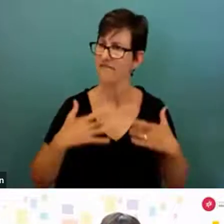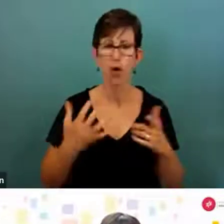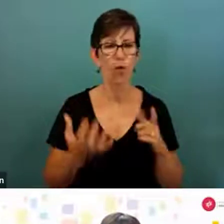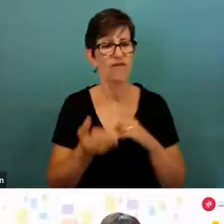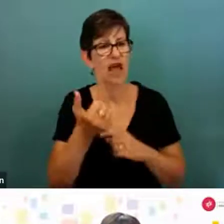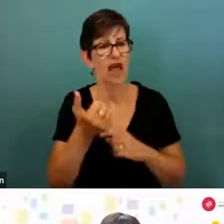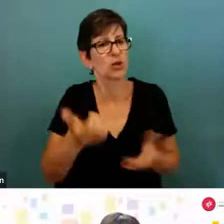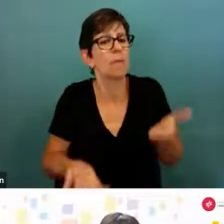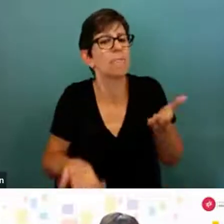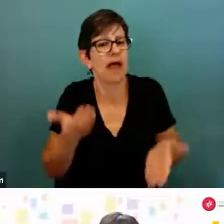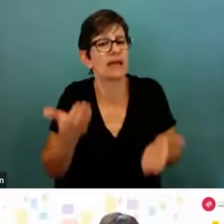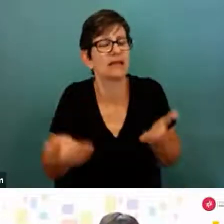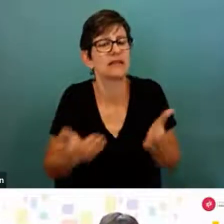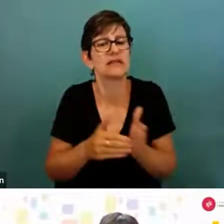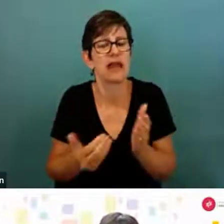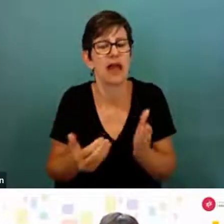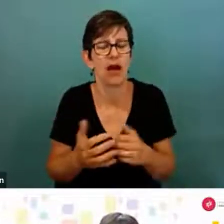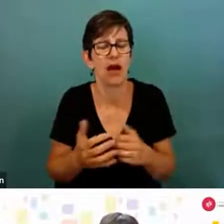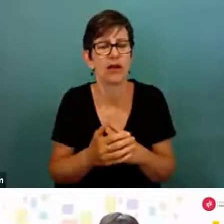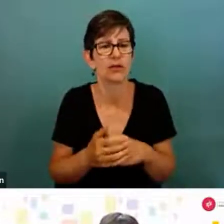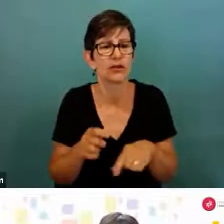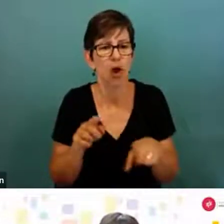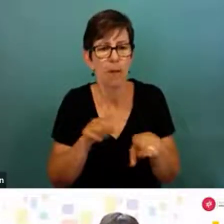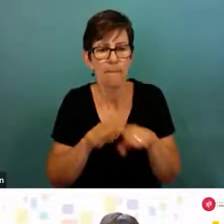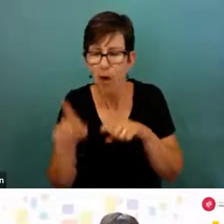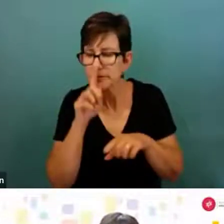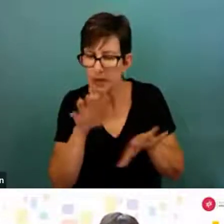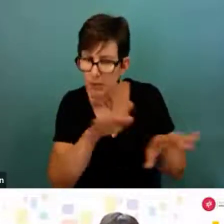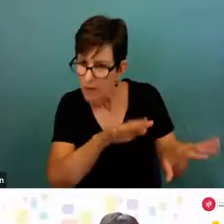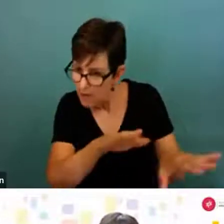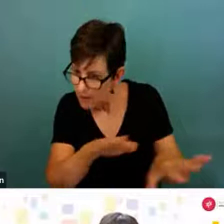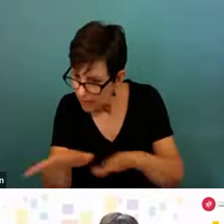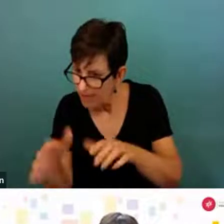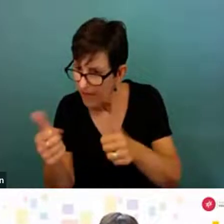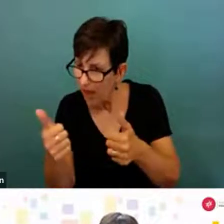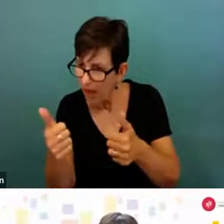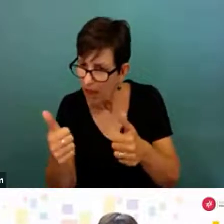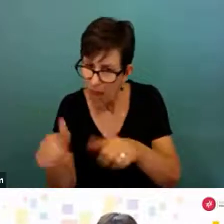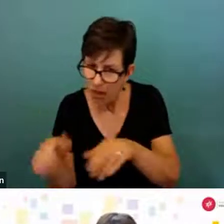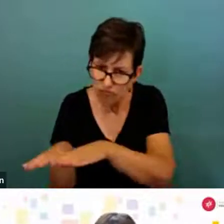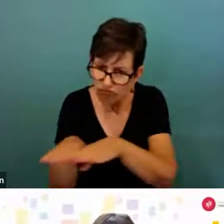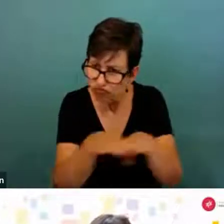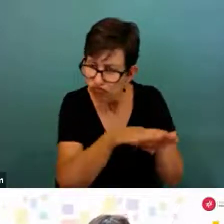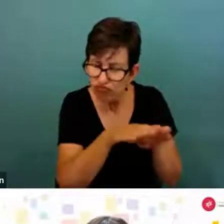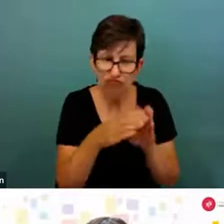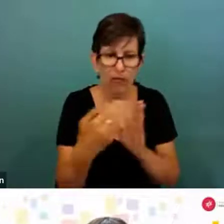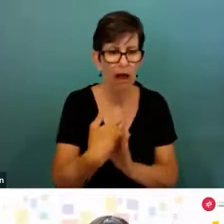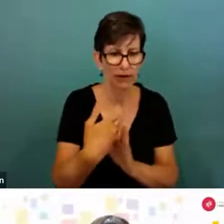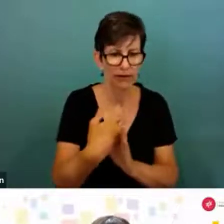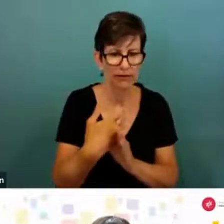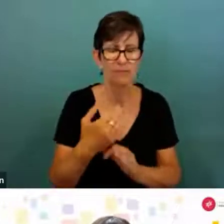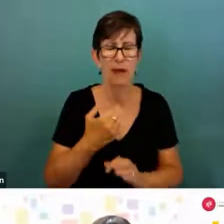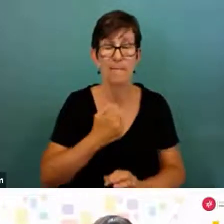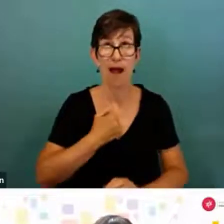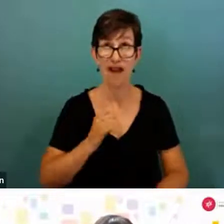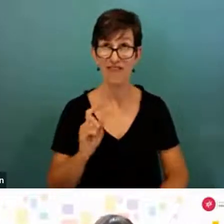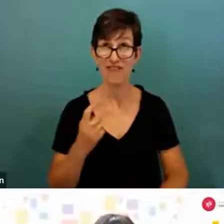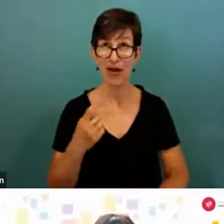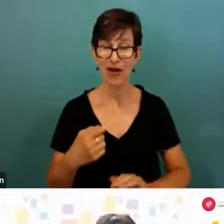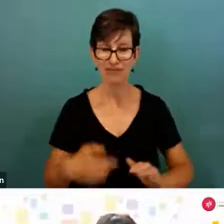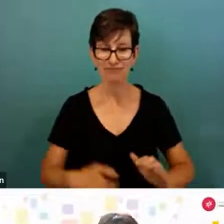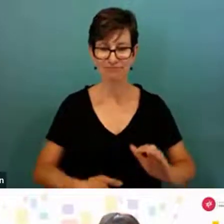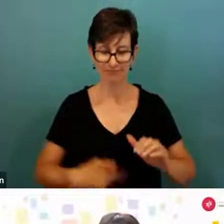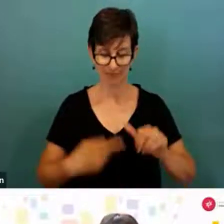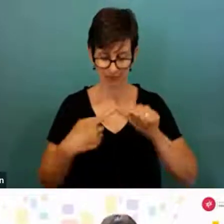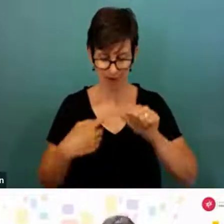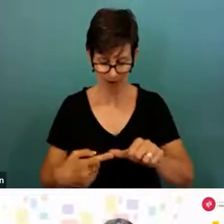that satisfies most people's concerns, I think. But what my first instinct to reply